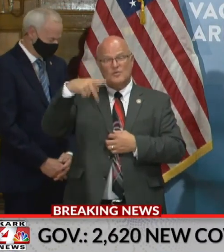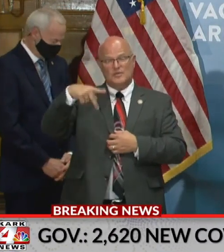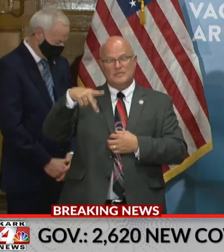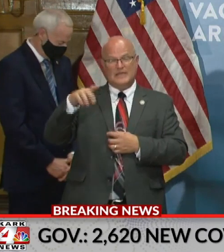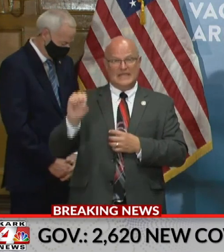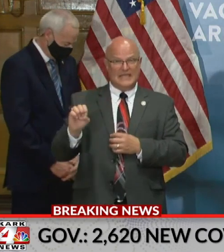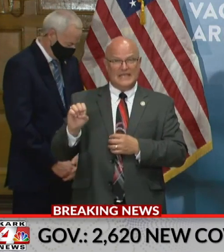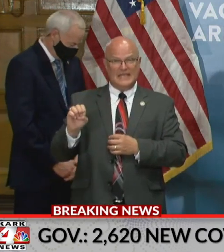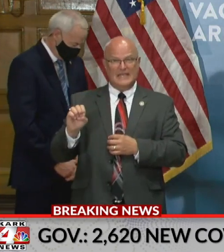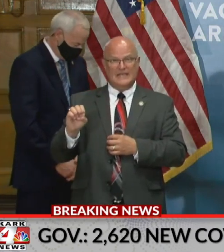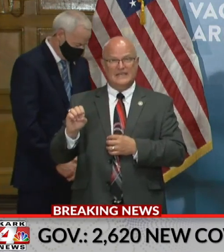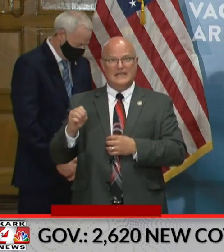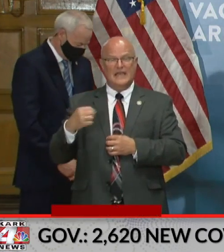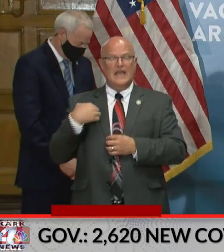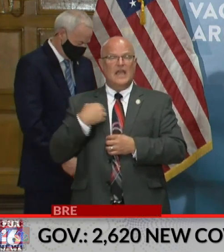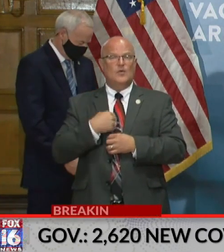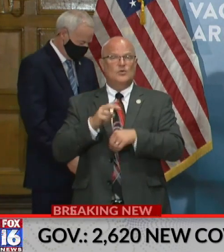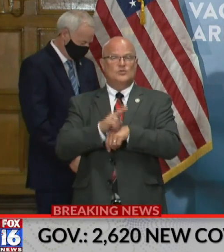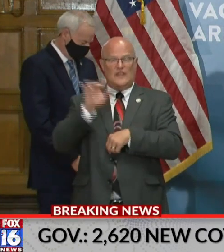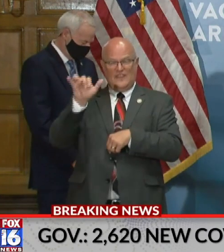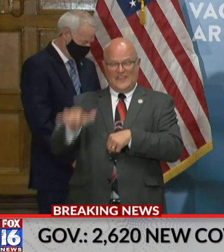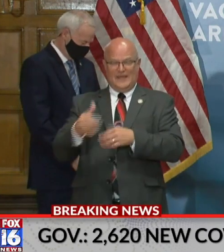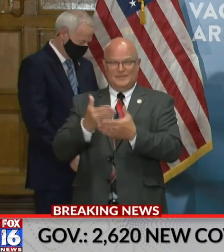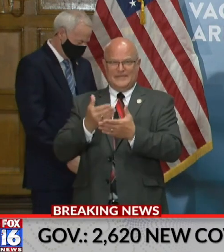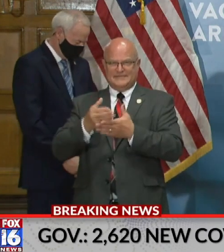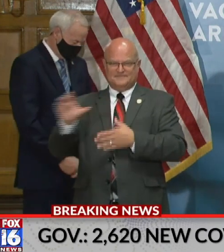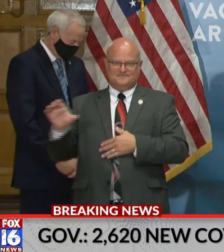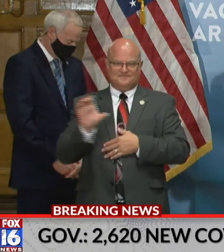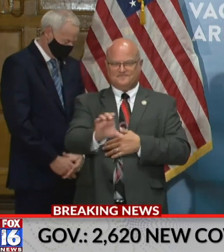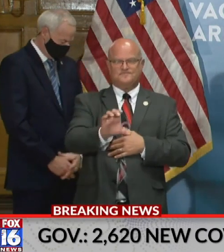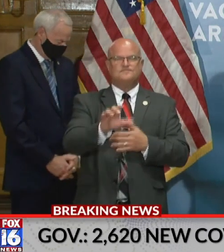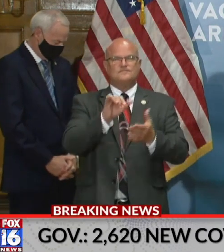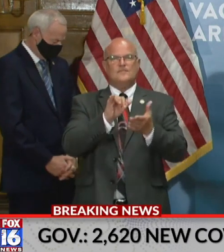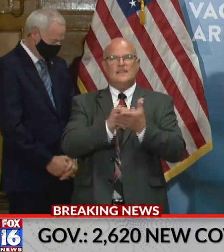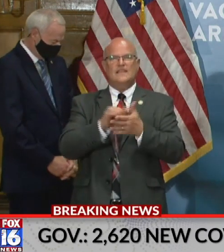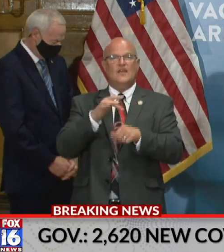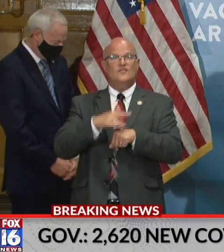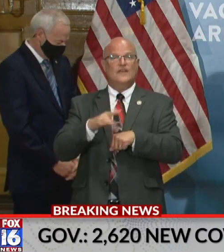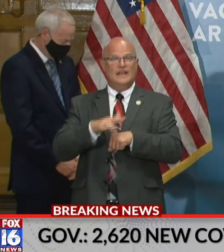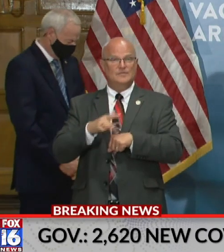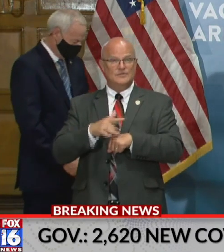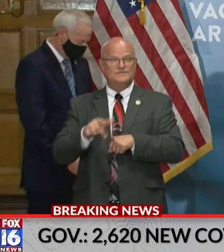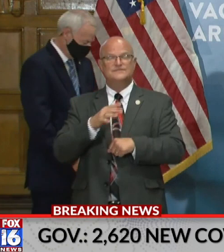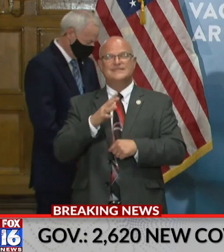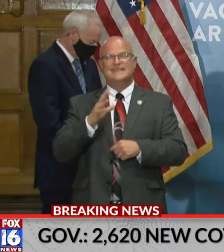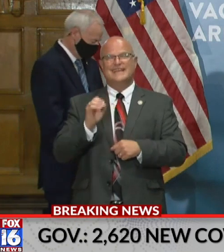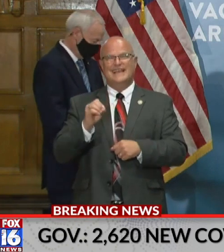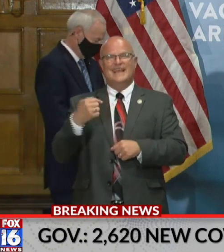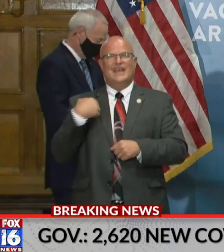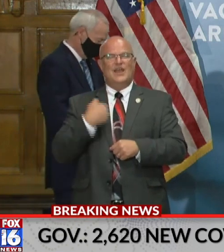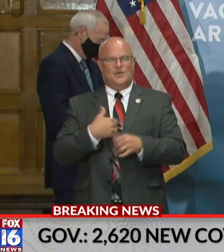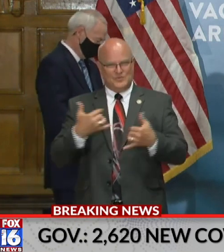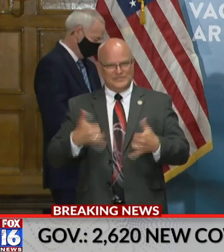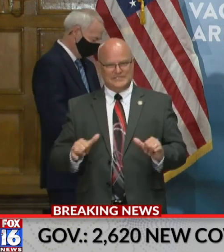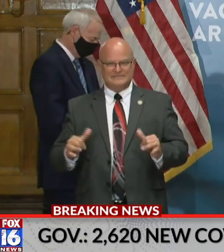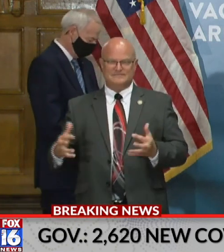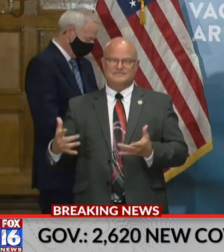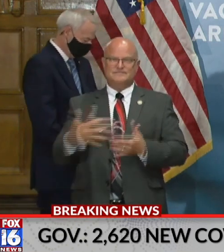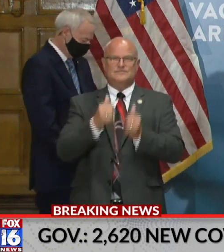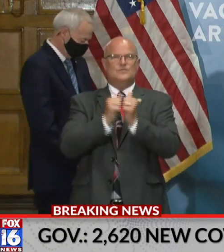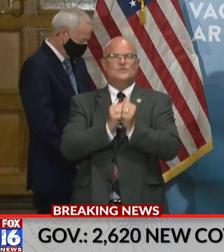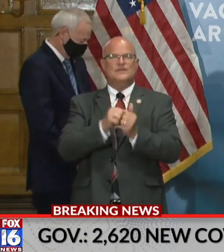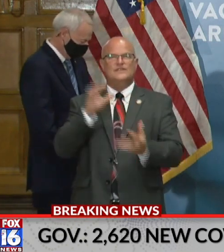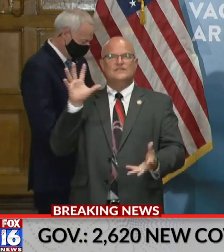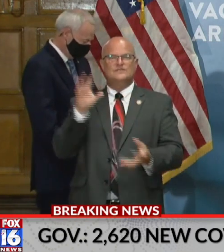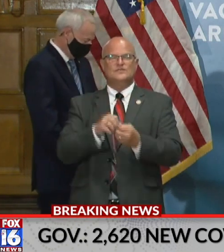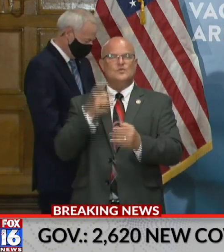PPE. We are looking at using those funds that are available, and we are still gathering the